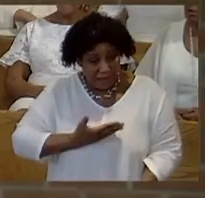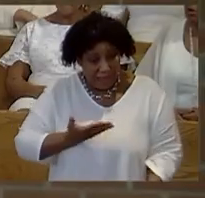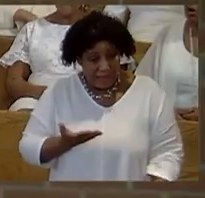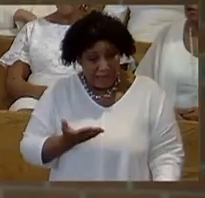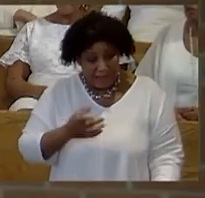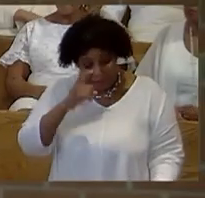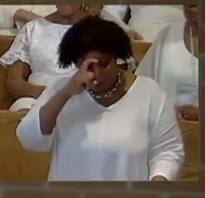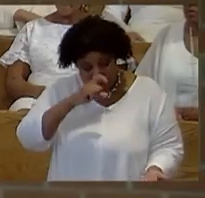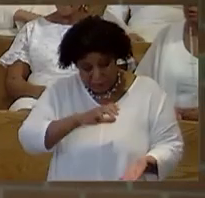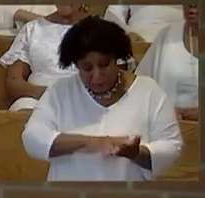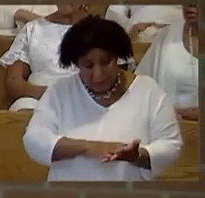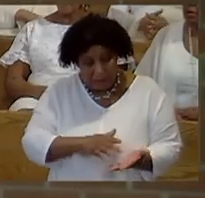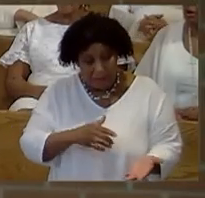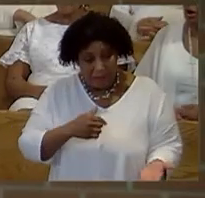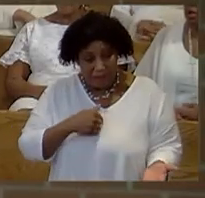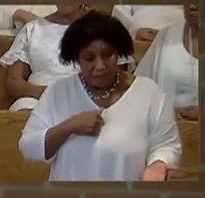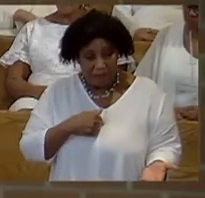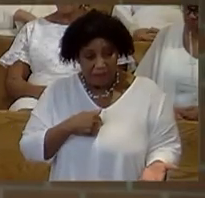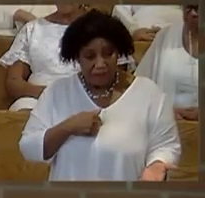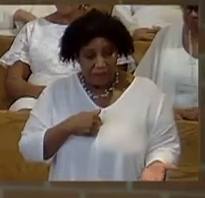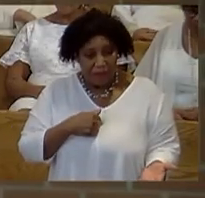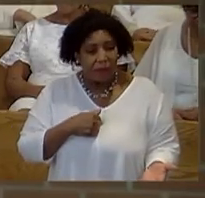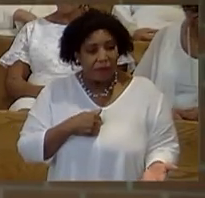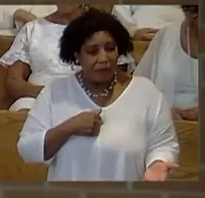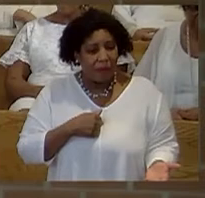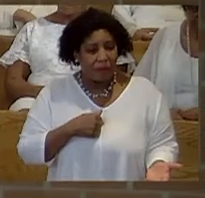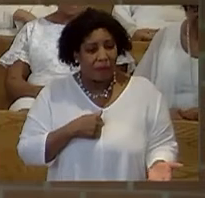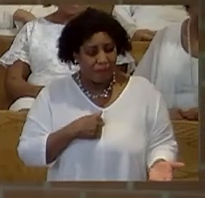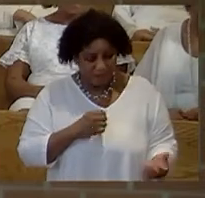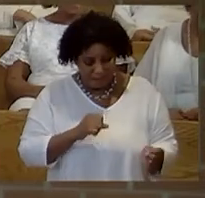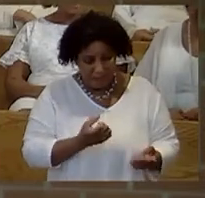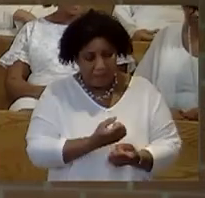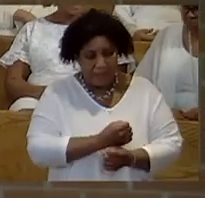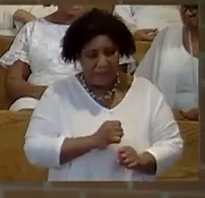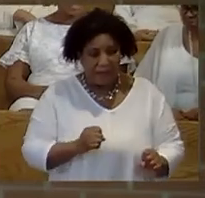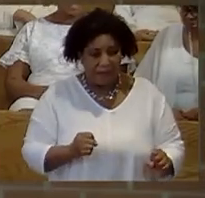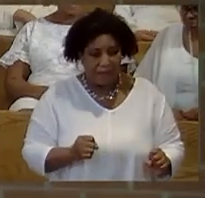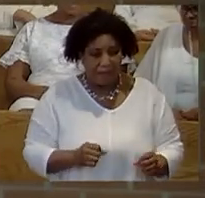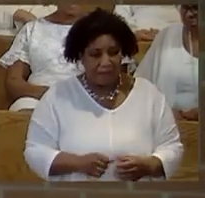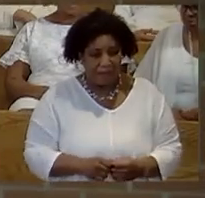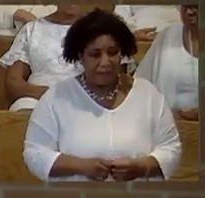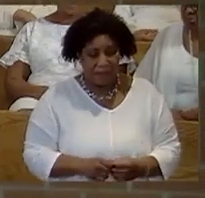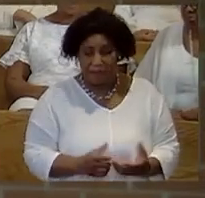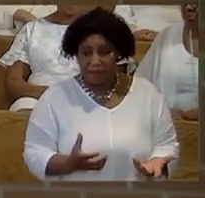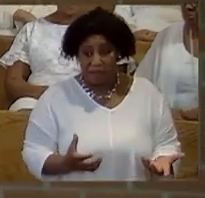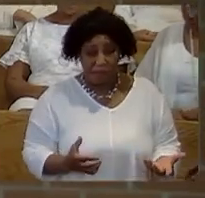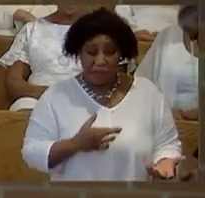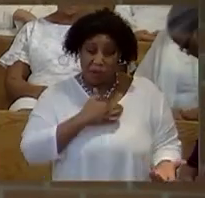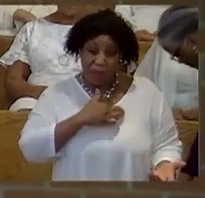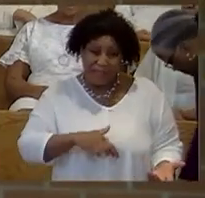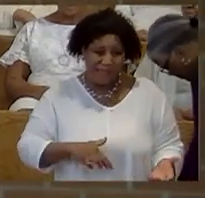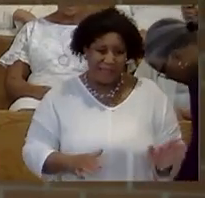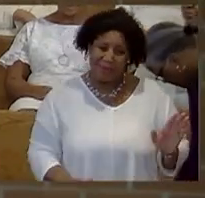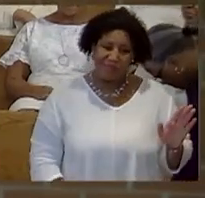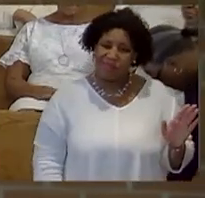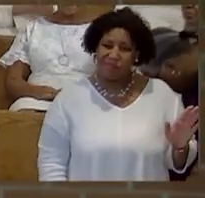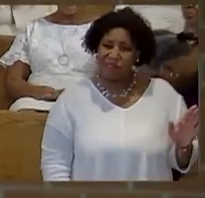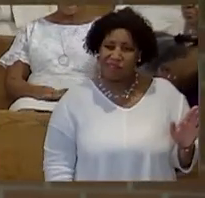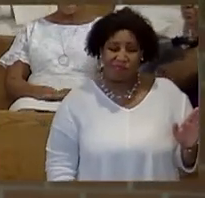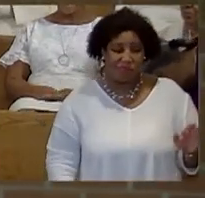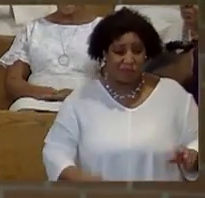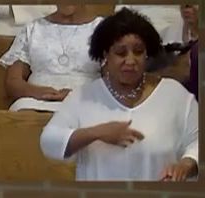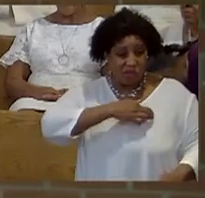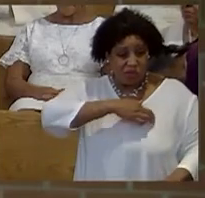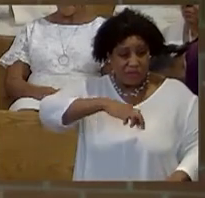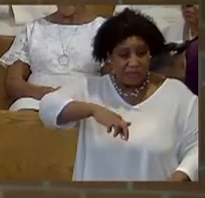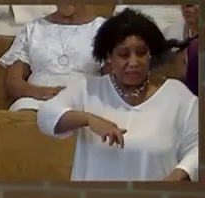mouth and believe my heart the Lord Jesus, I can be saved. And you ain't got to be religious, because religion